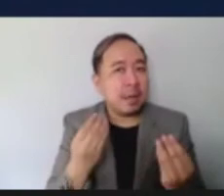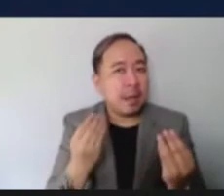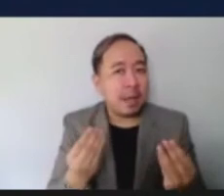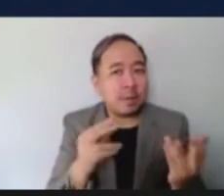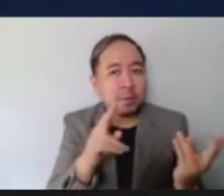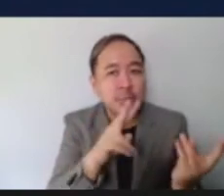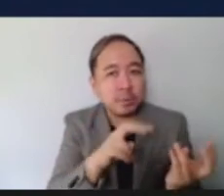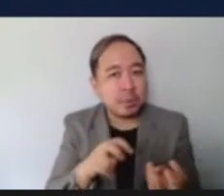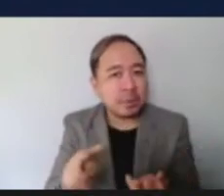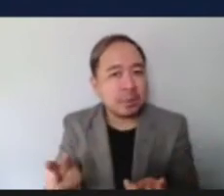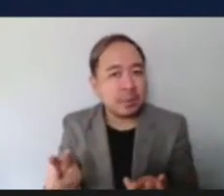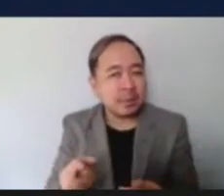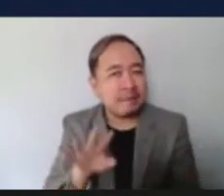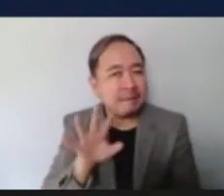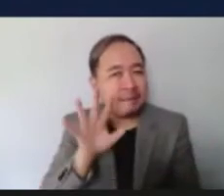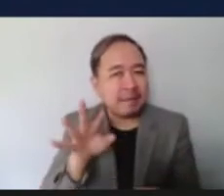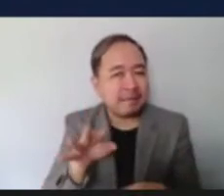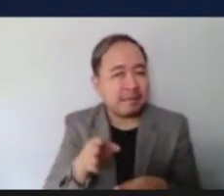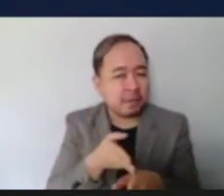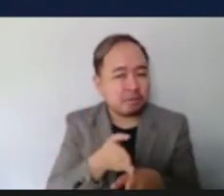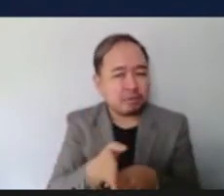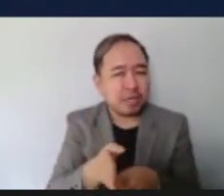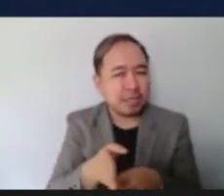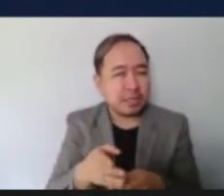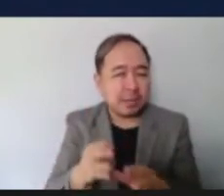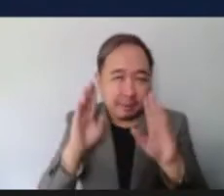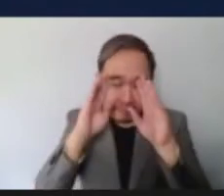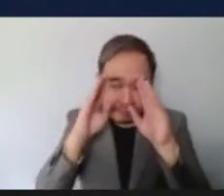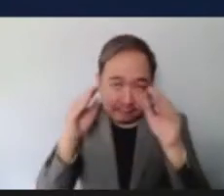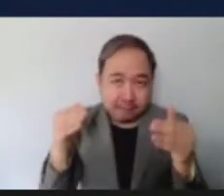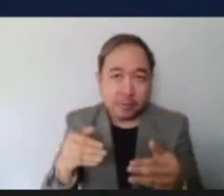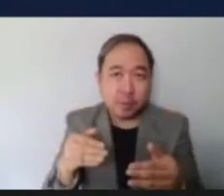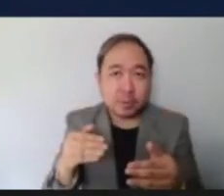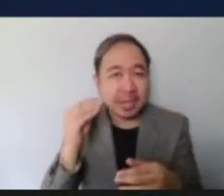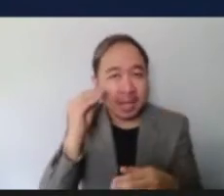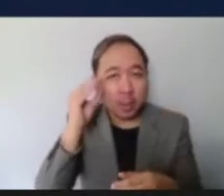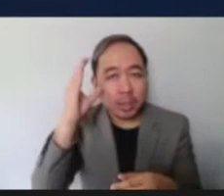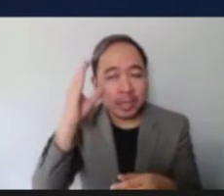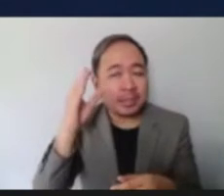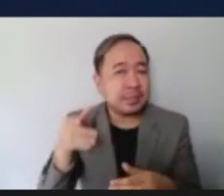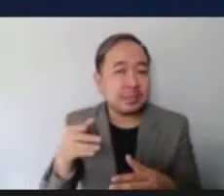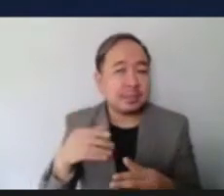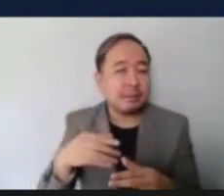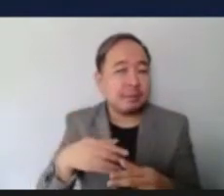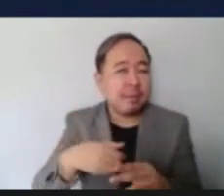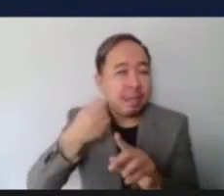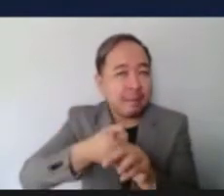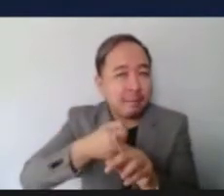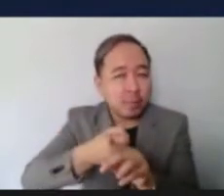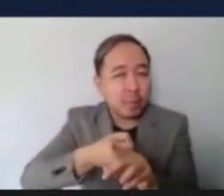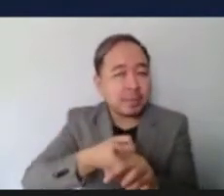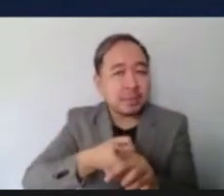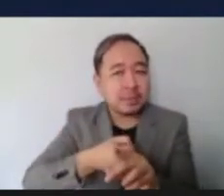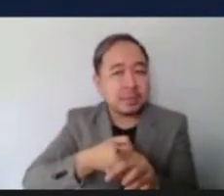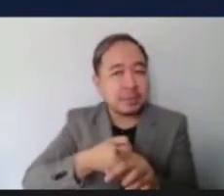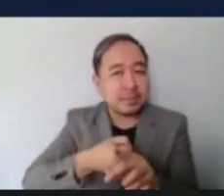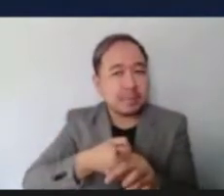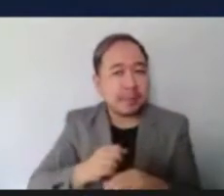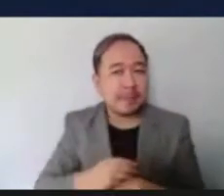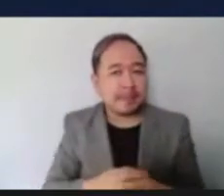of white strategy sheltered around awareness rising of stakeholder plastic Waste Management